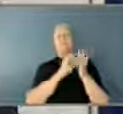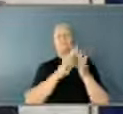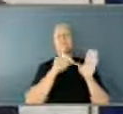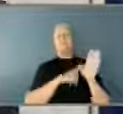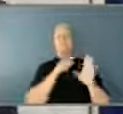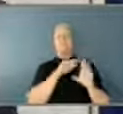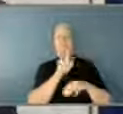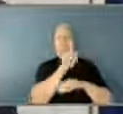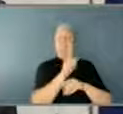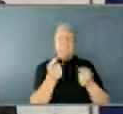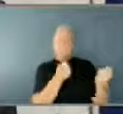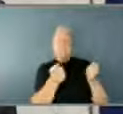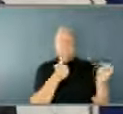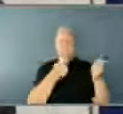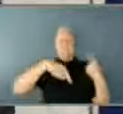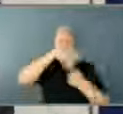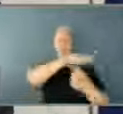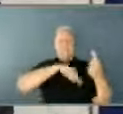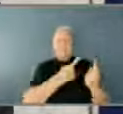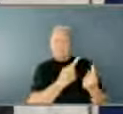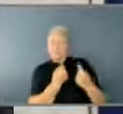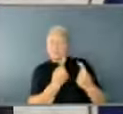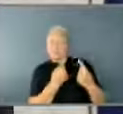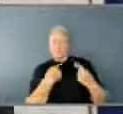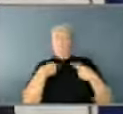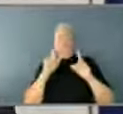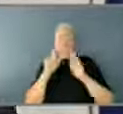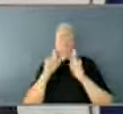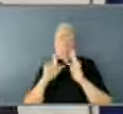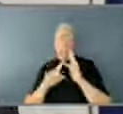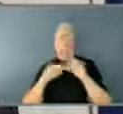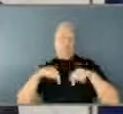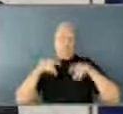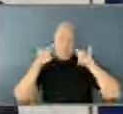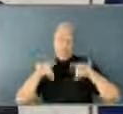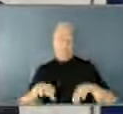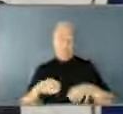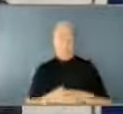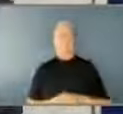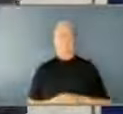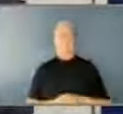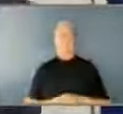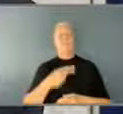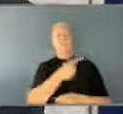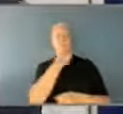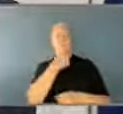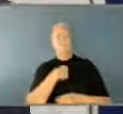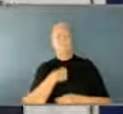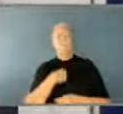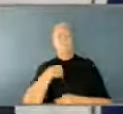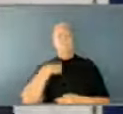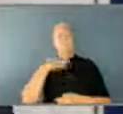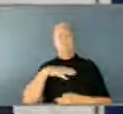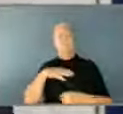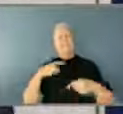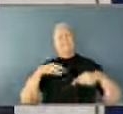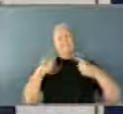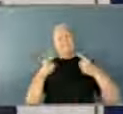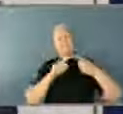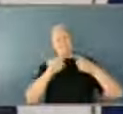implement. As part of that, they advised from the outset that we should build an option subject to